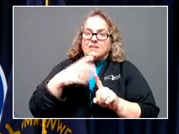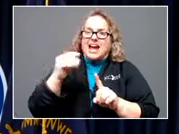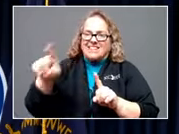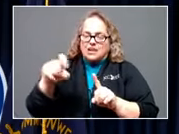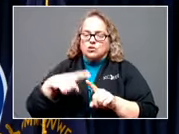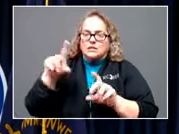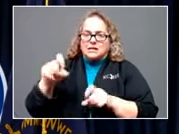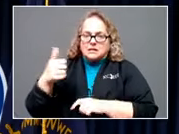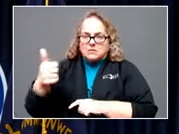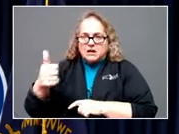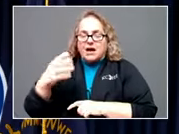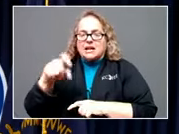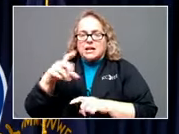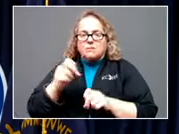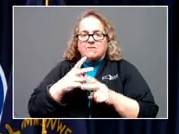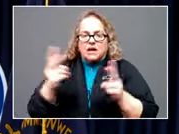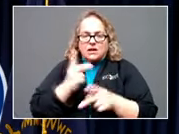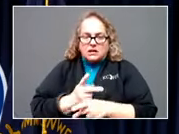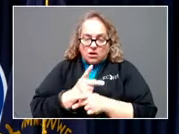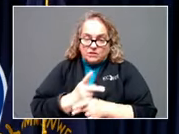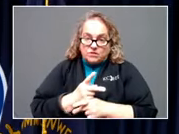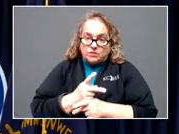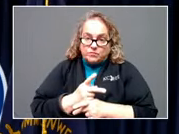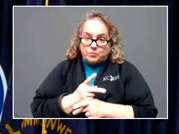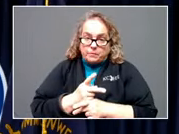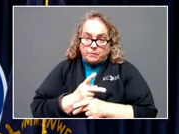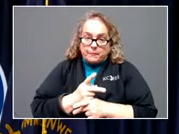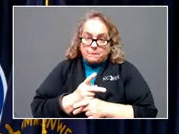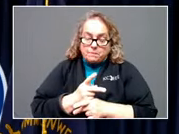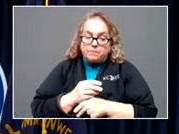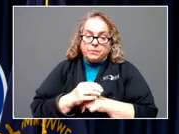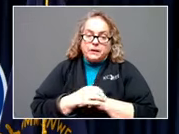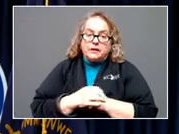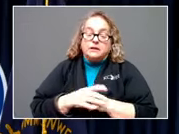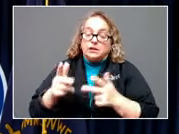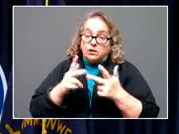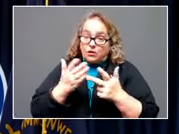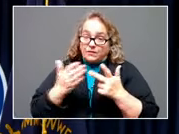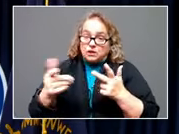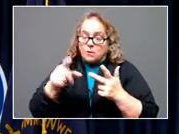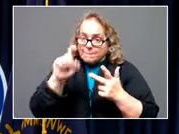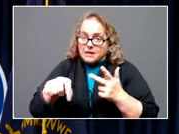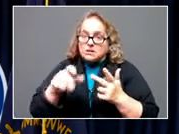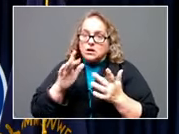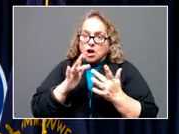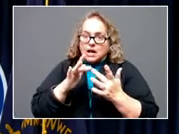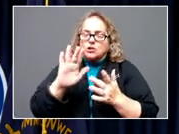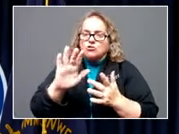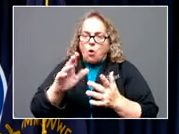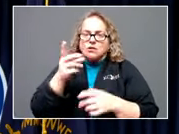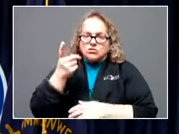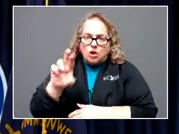careful until they have that test in. And third, you need to contact your healthcare provider if you